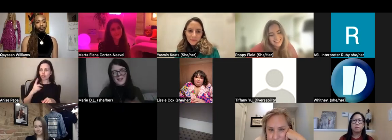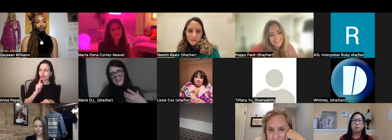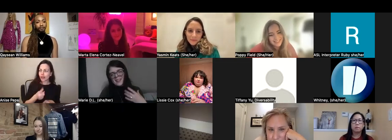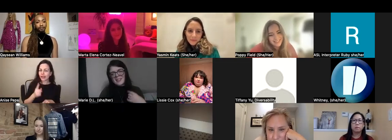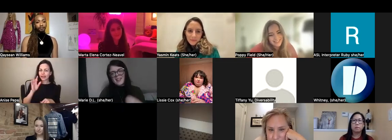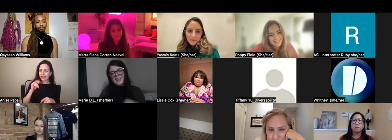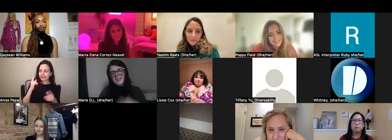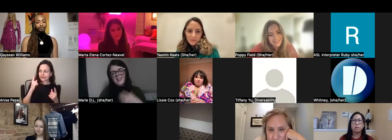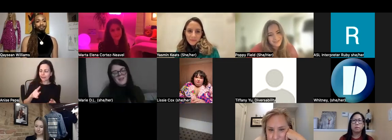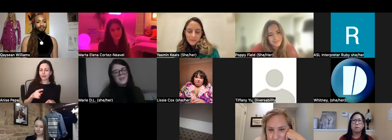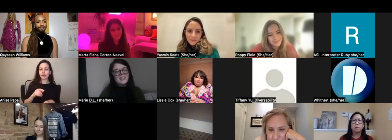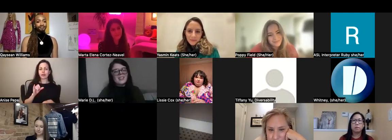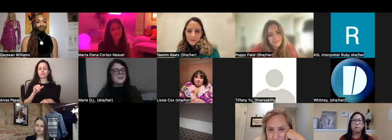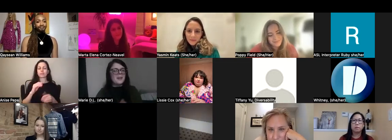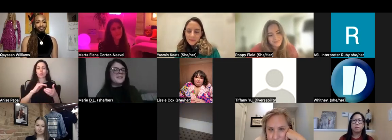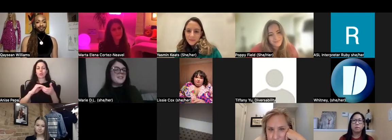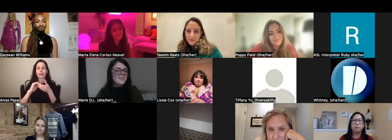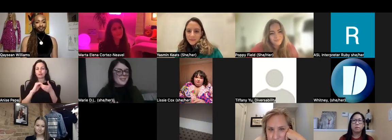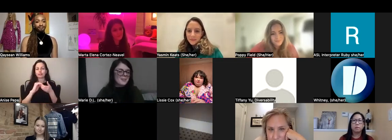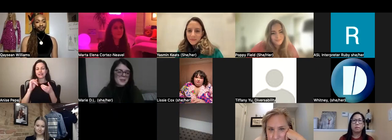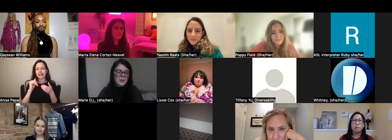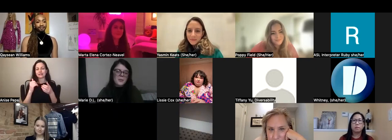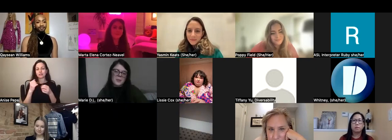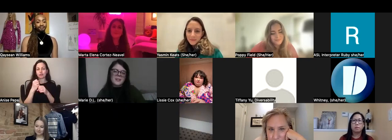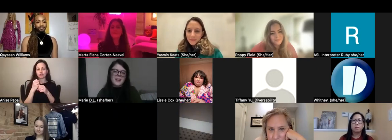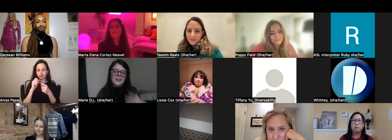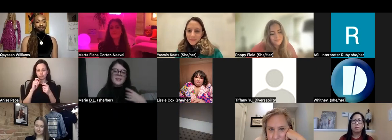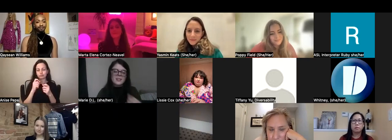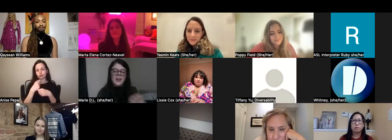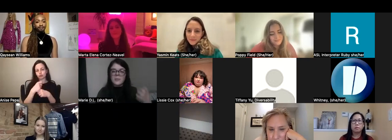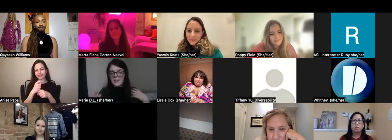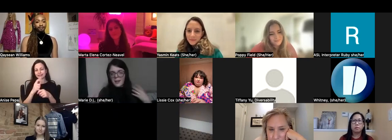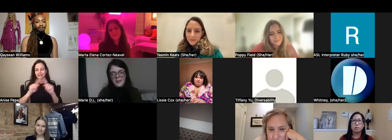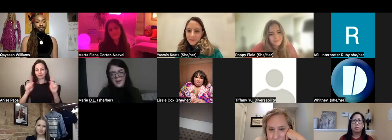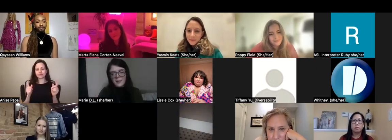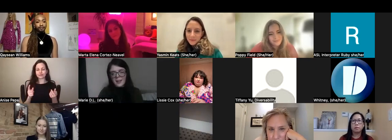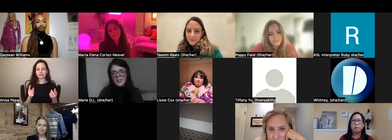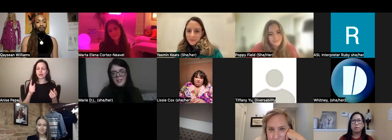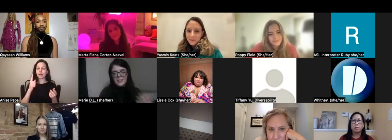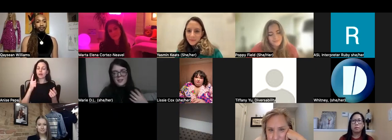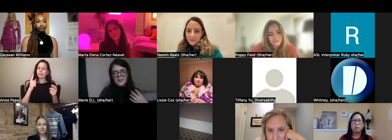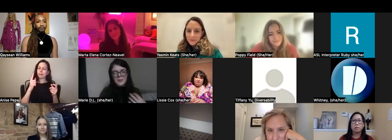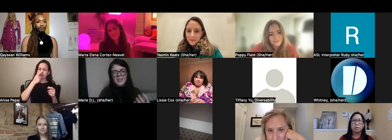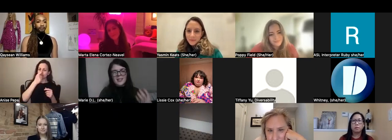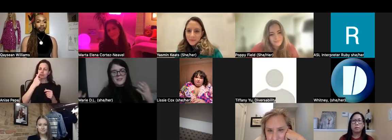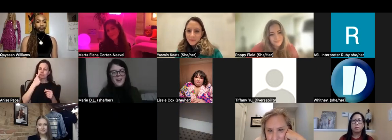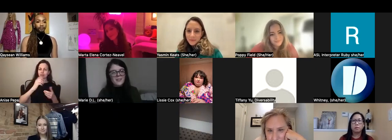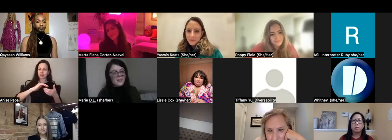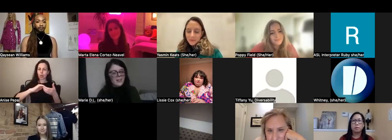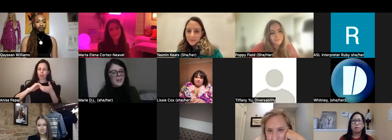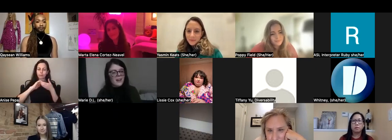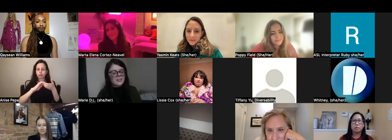that collaboration is what makes the difference and what's beautiful. But it's sad because that collaboration isn't really found a